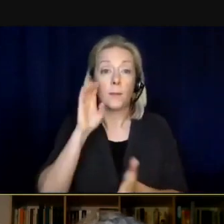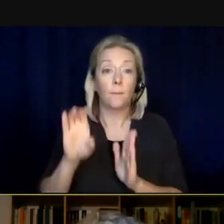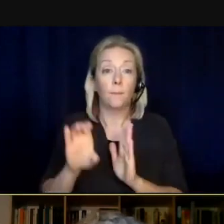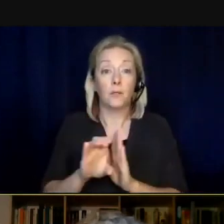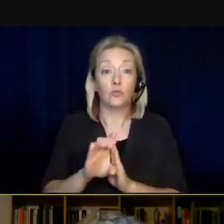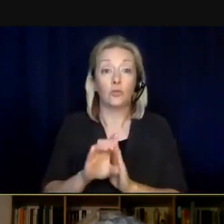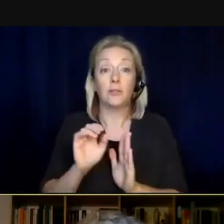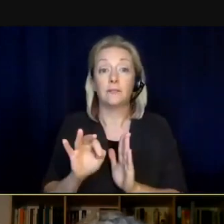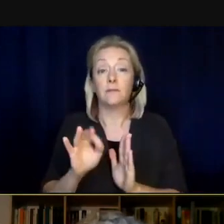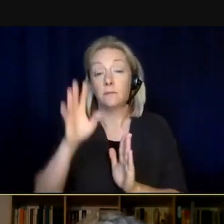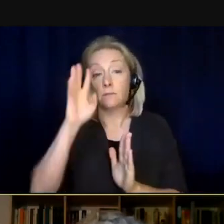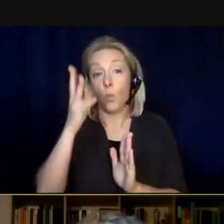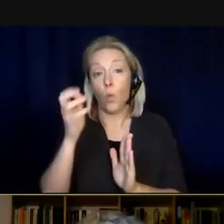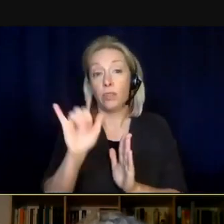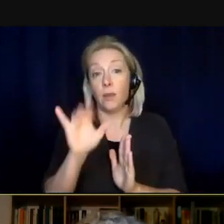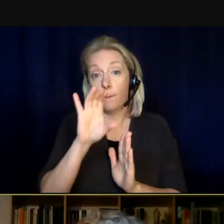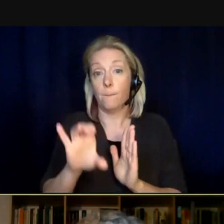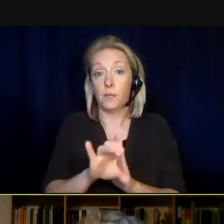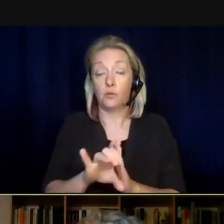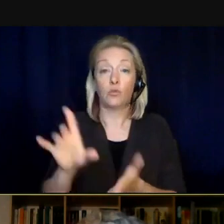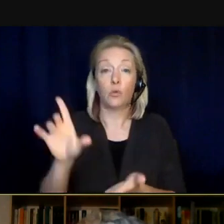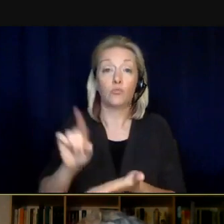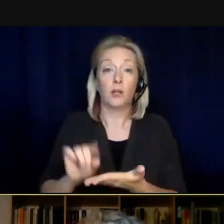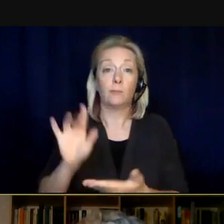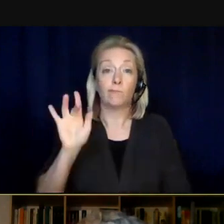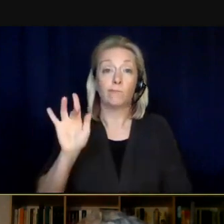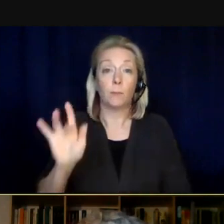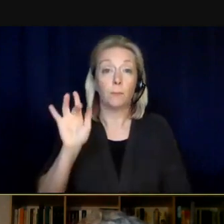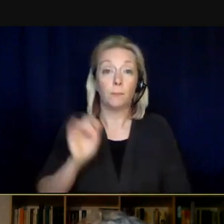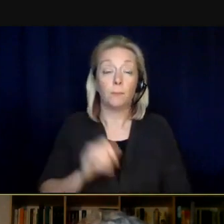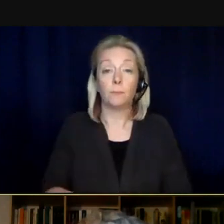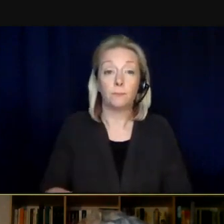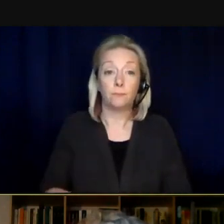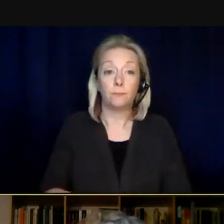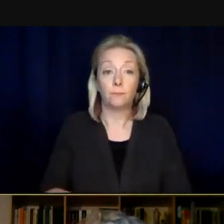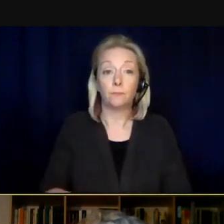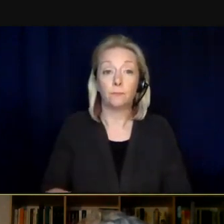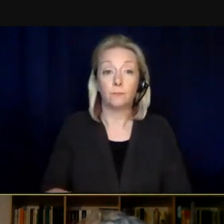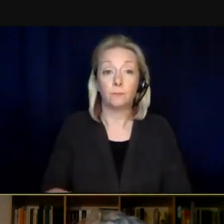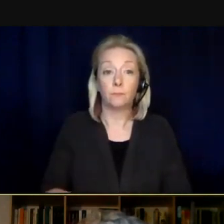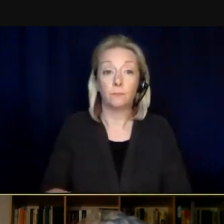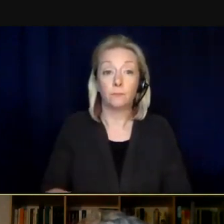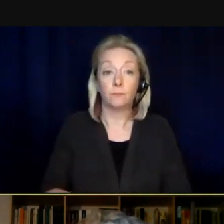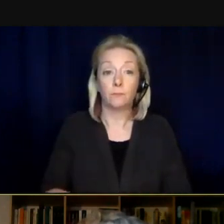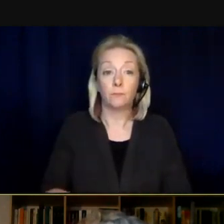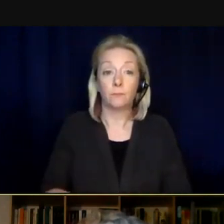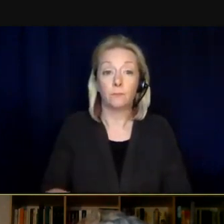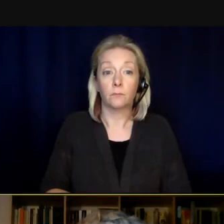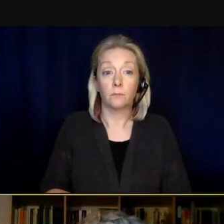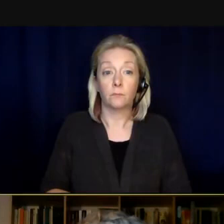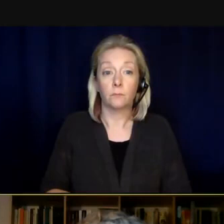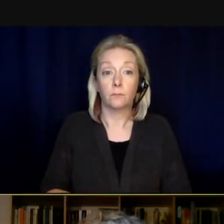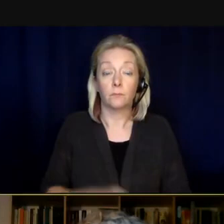want this image, you can just click print and it'll go to the print screen. You can print this or you can print